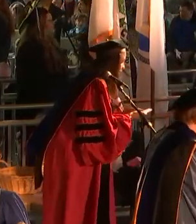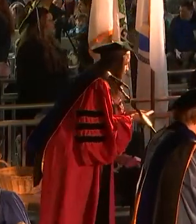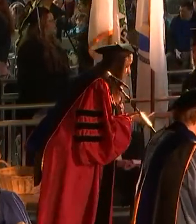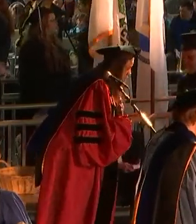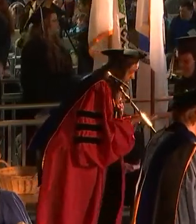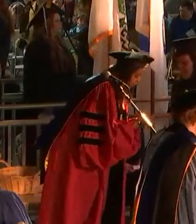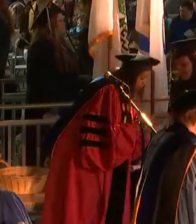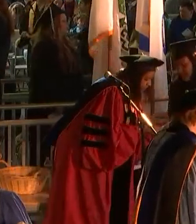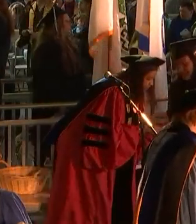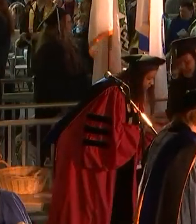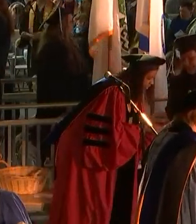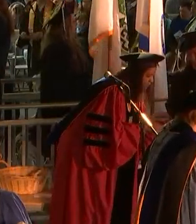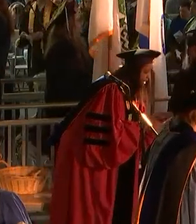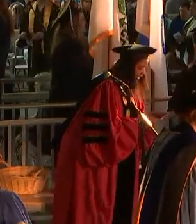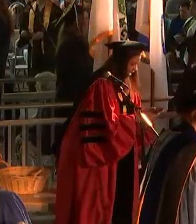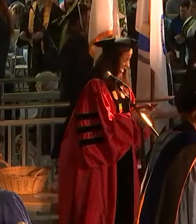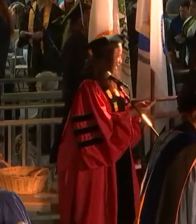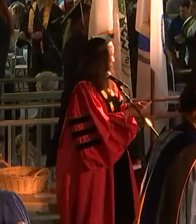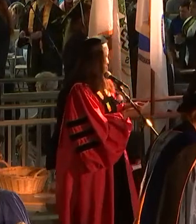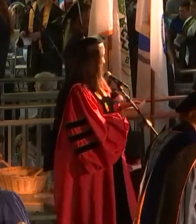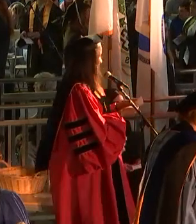Marcelina.